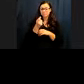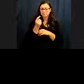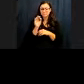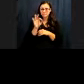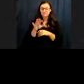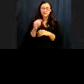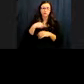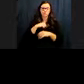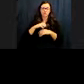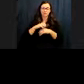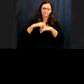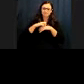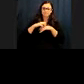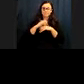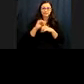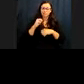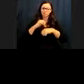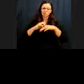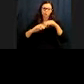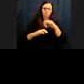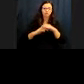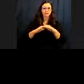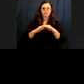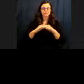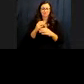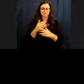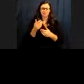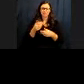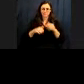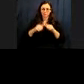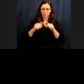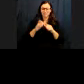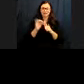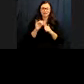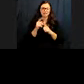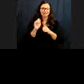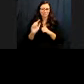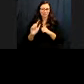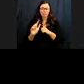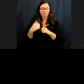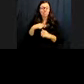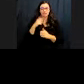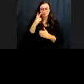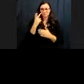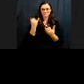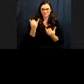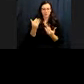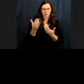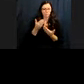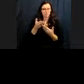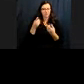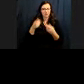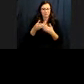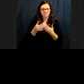concrete, attention unwinds us like a tale. We see now what follows